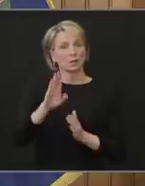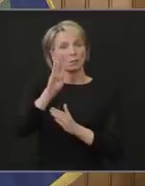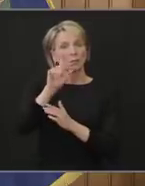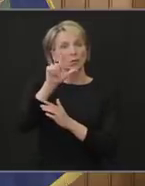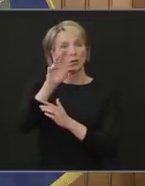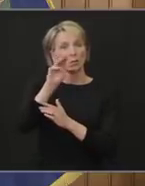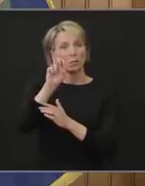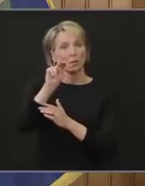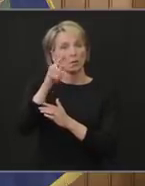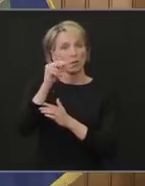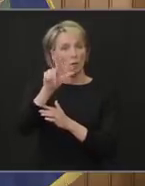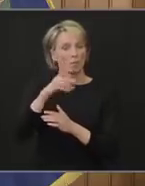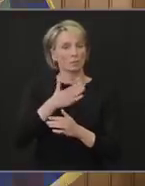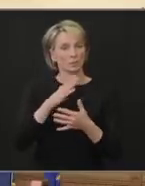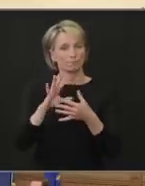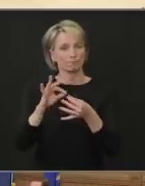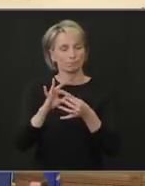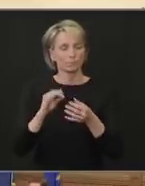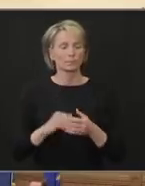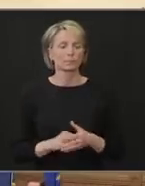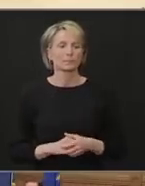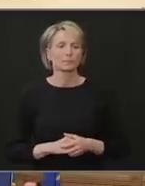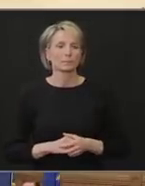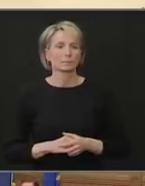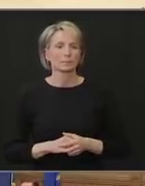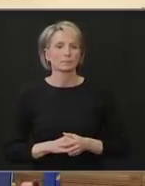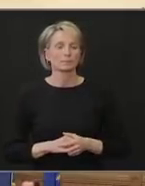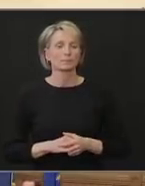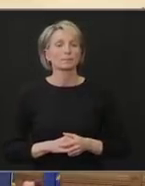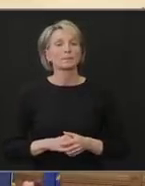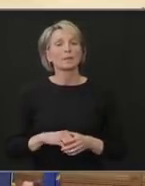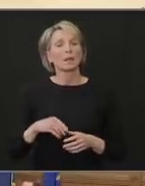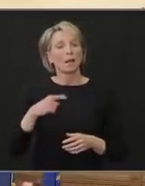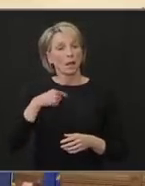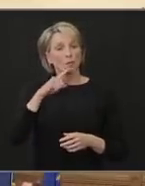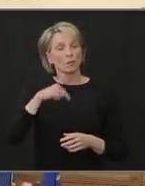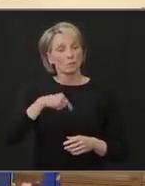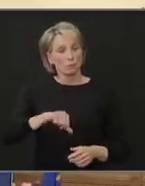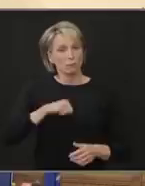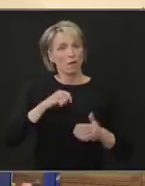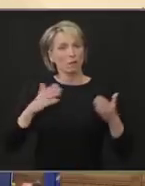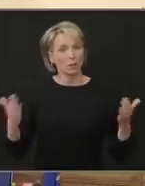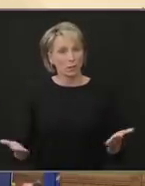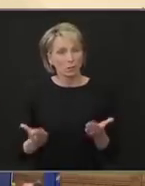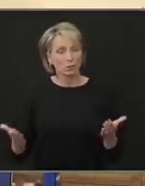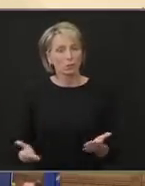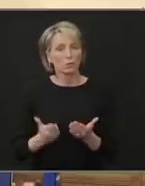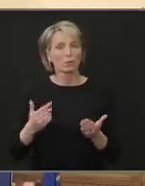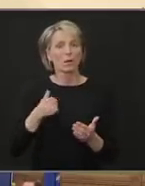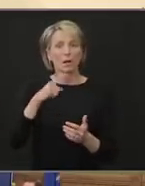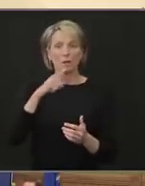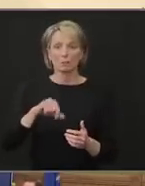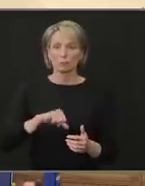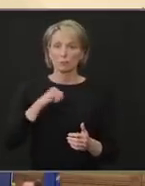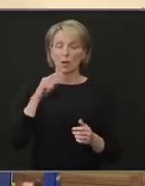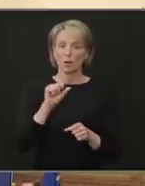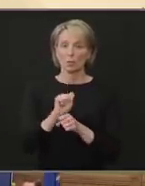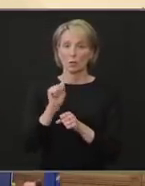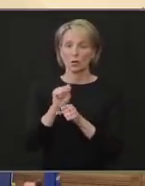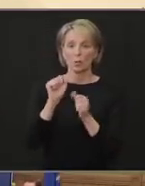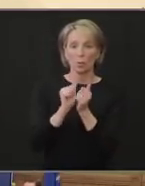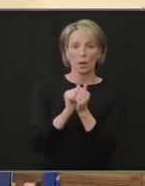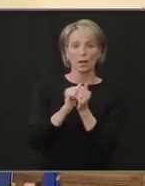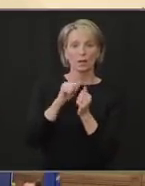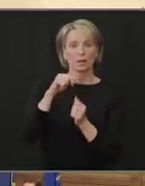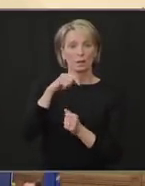few things. Thank you. I'm proud to be here. Proud to be with Ned Lamont, who has been a